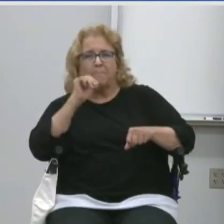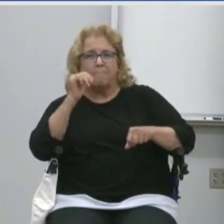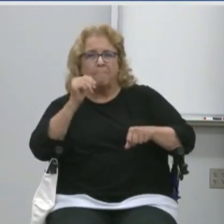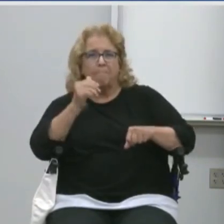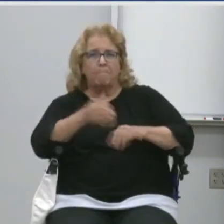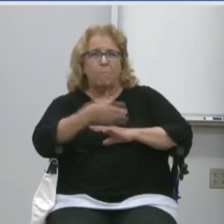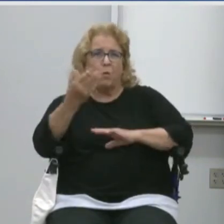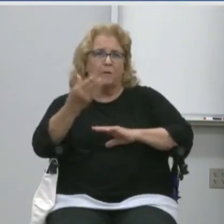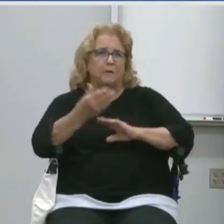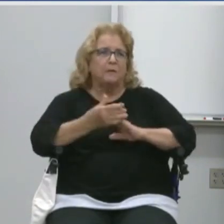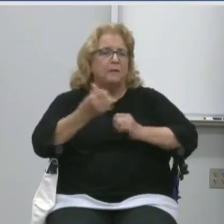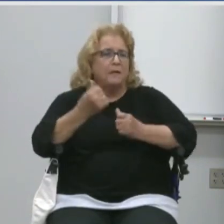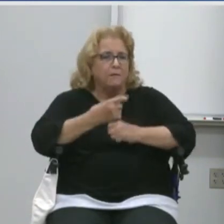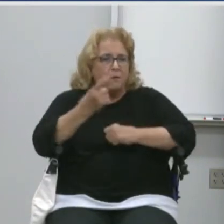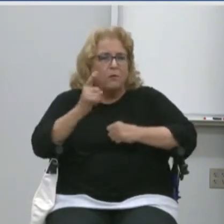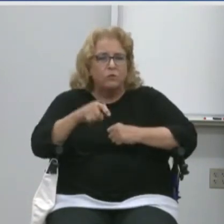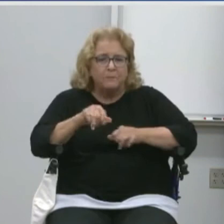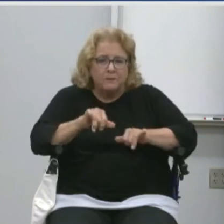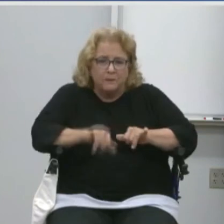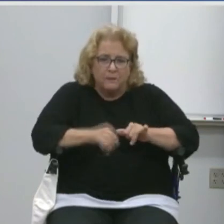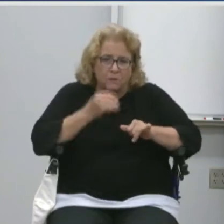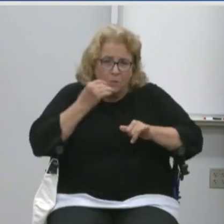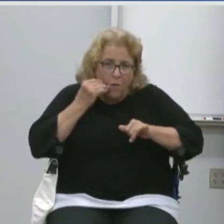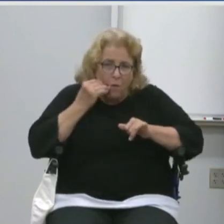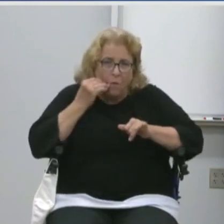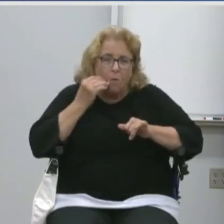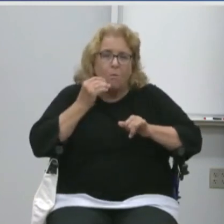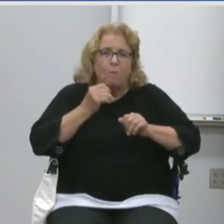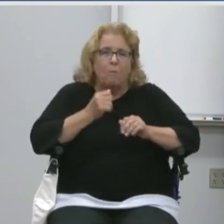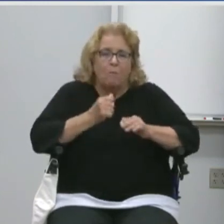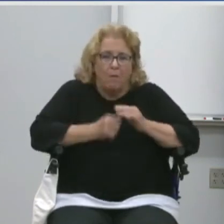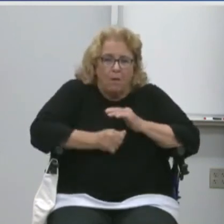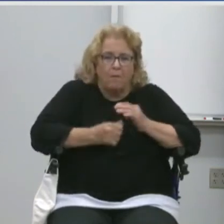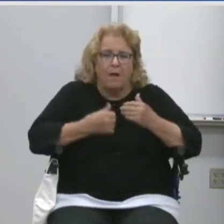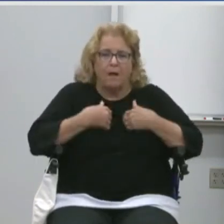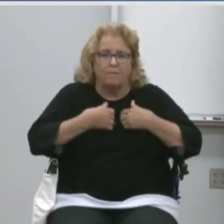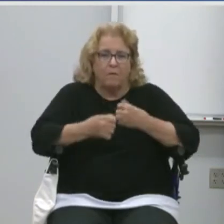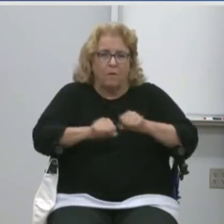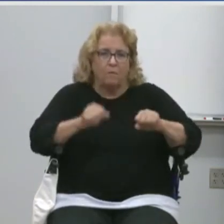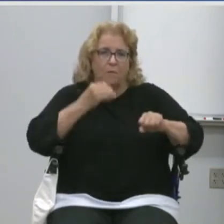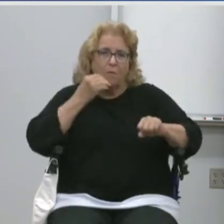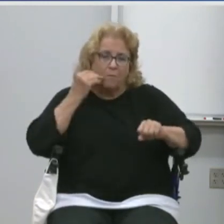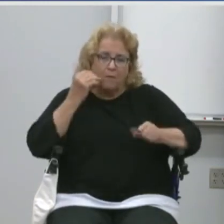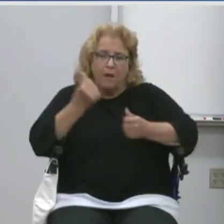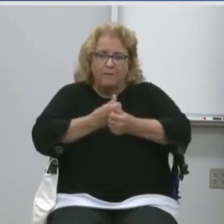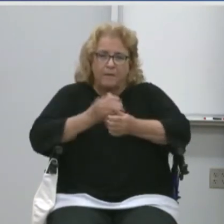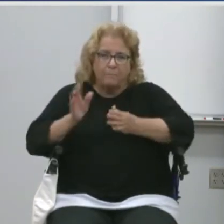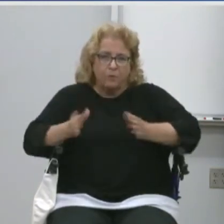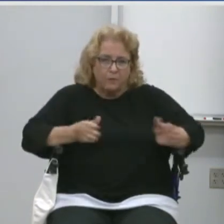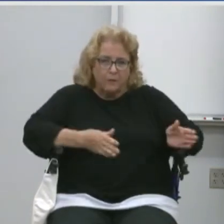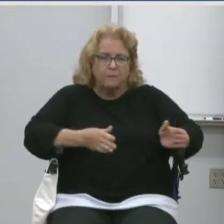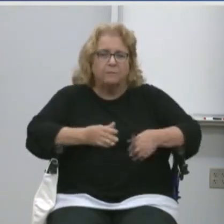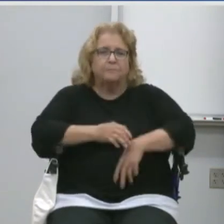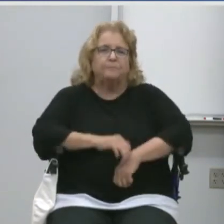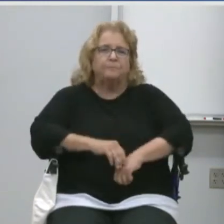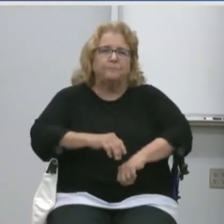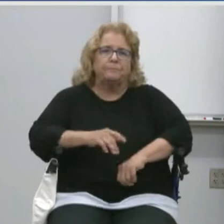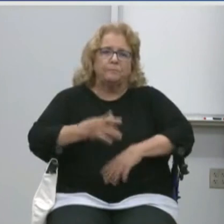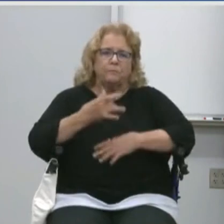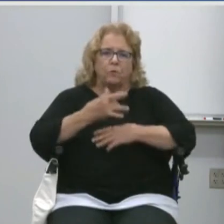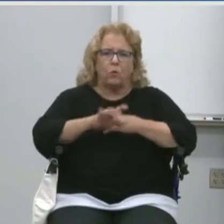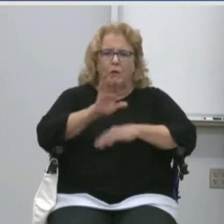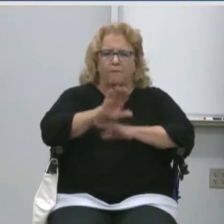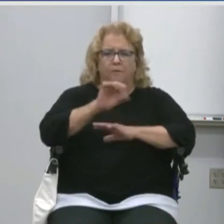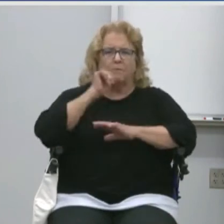And again, everybody should be hunkered down, safely have their home and all their things put together. Certainly early